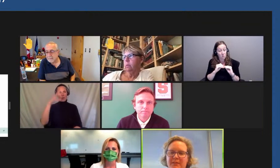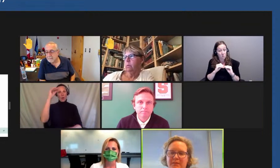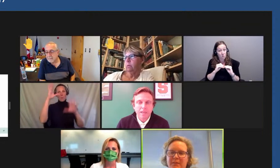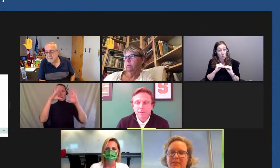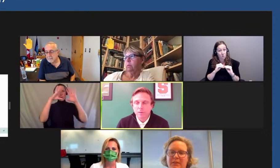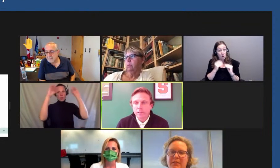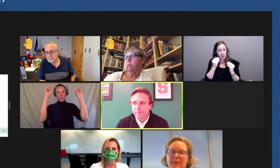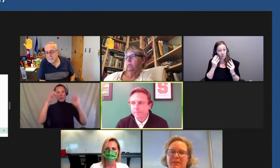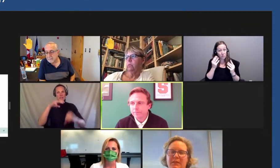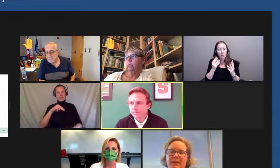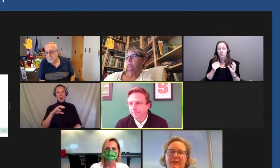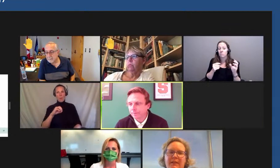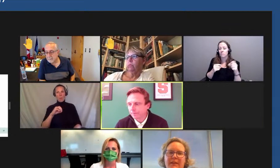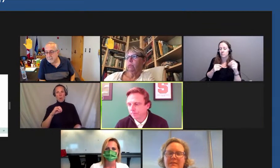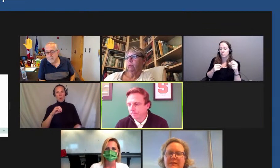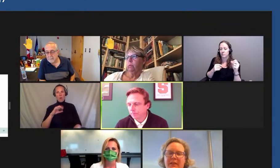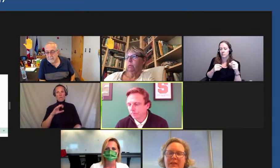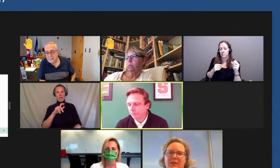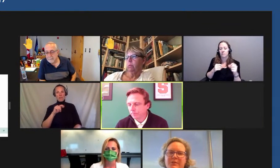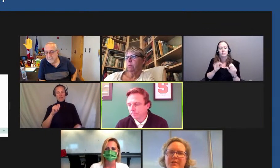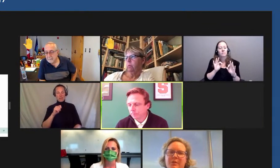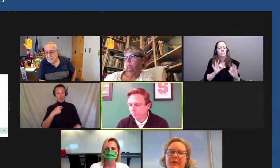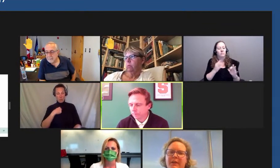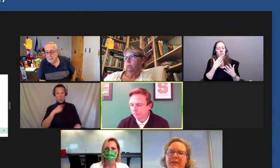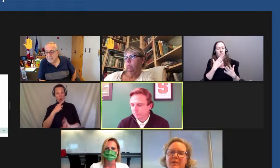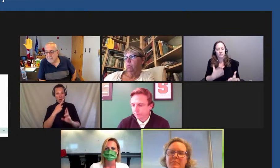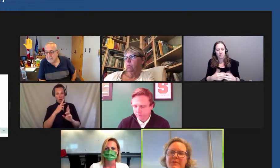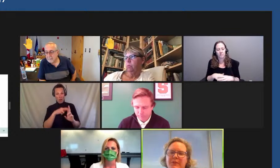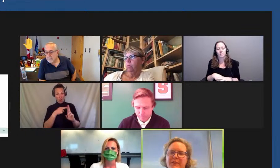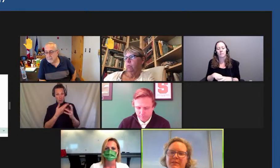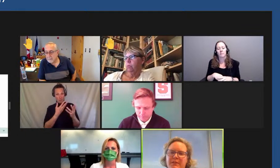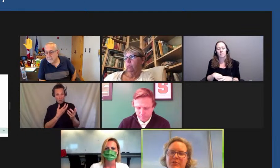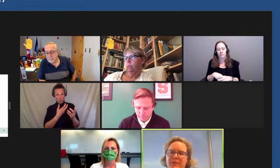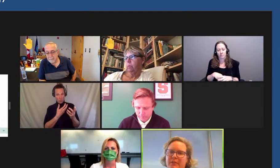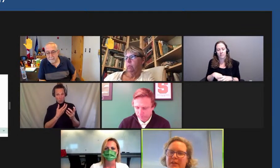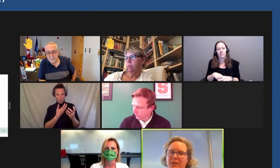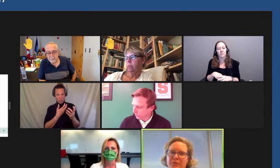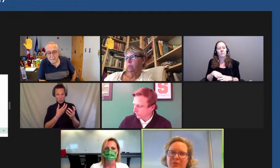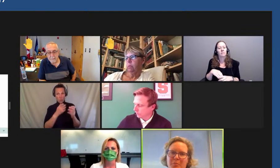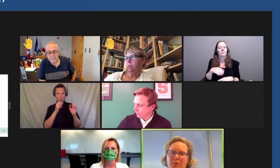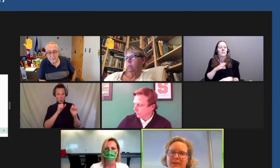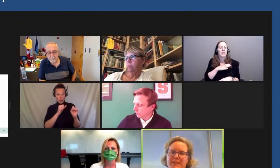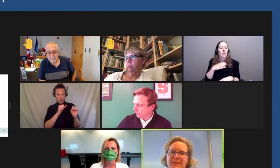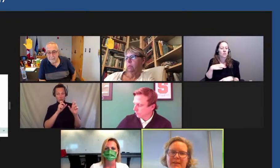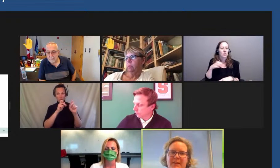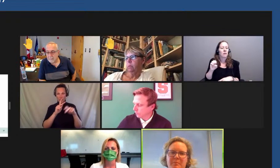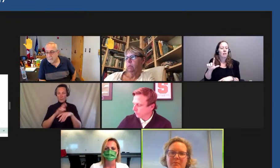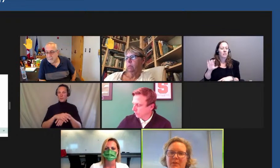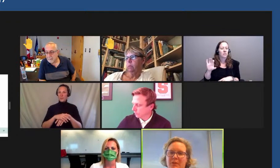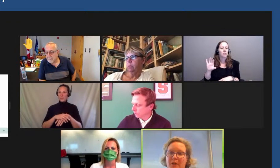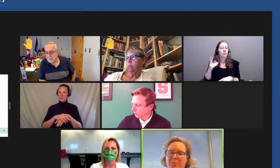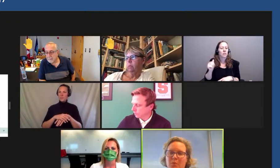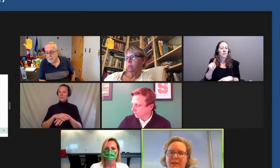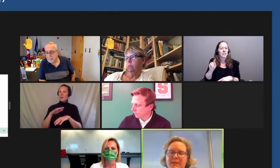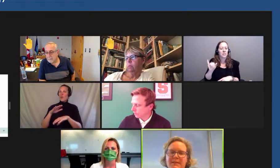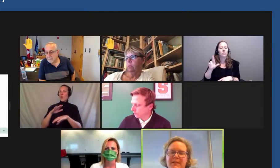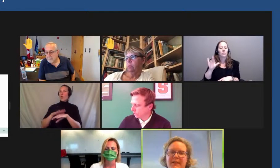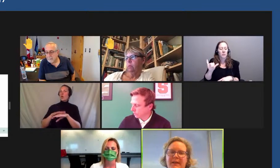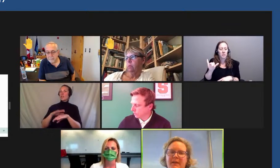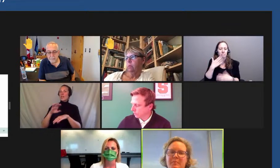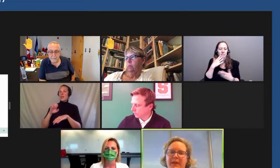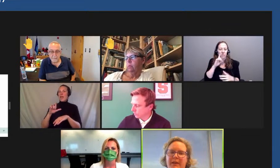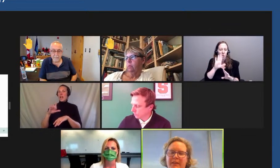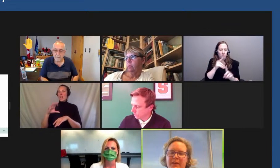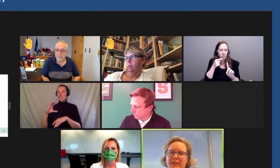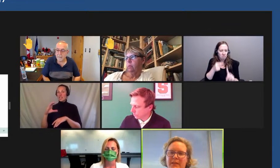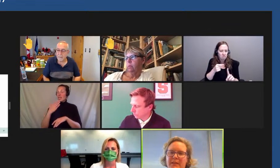And yeah, absolutely. Excellent, thank you. So, Councillor Shantiri, thank you for your points. Great points.